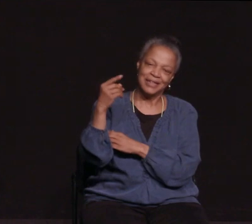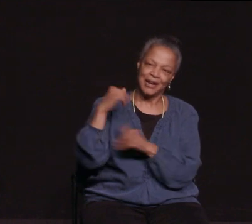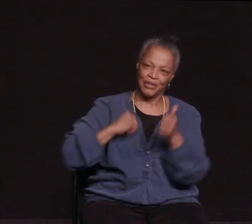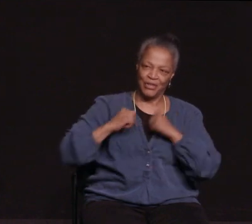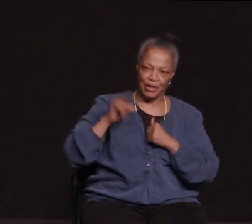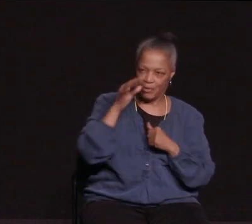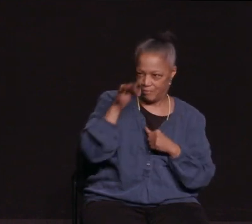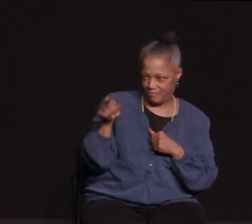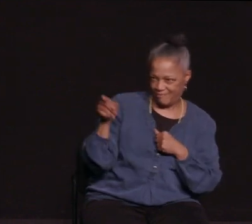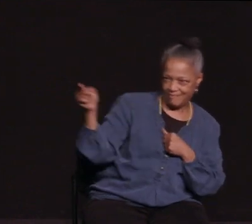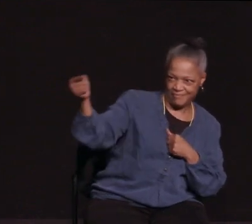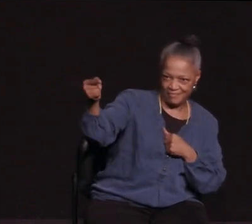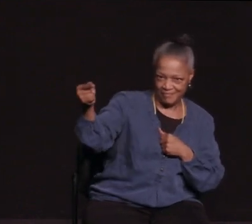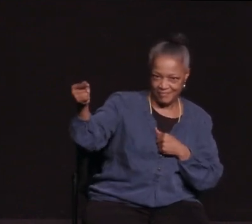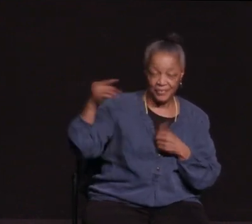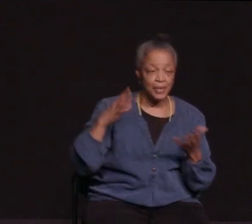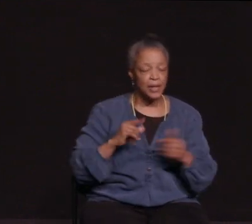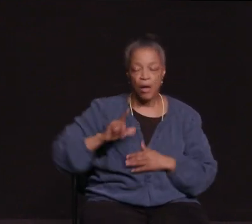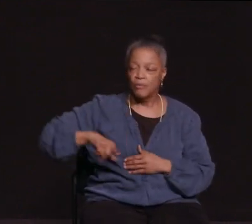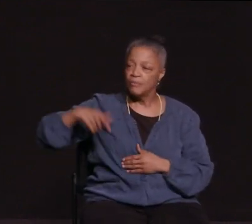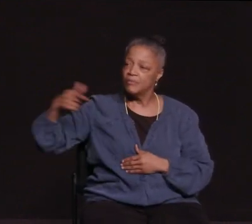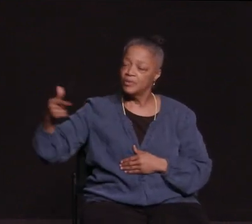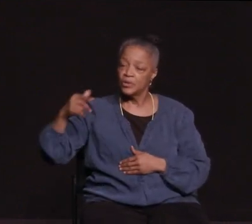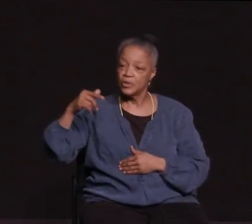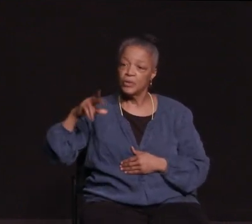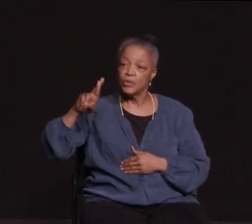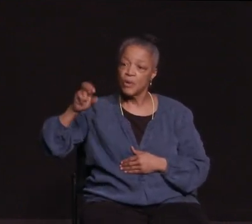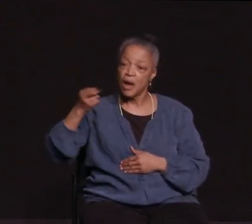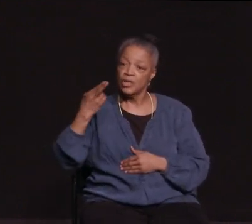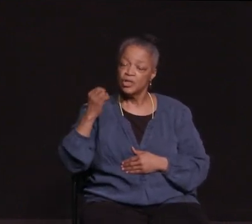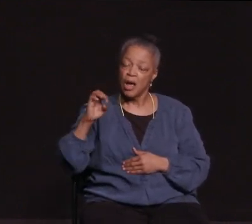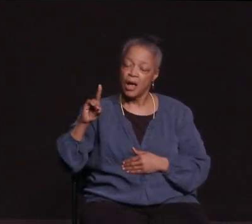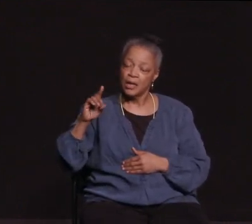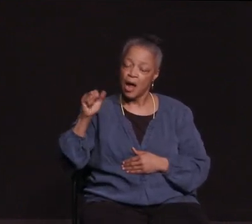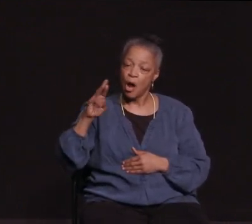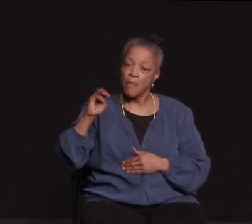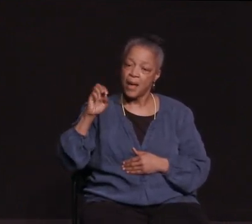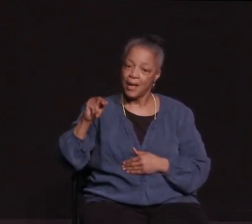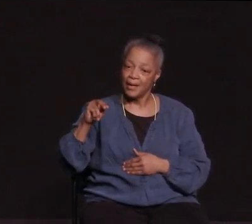theater. And with that, I hand it over to Rashad Arman Timmons.